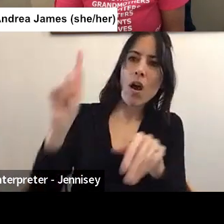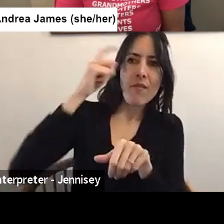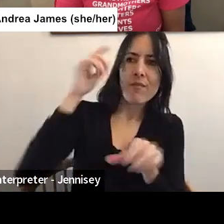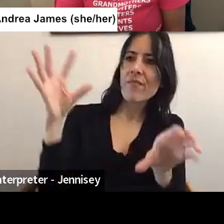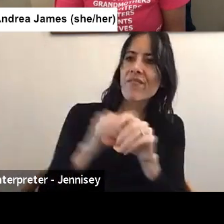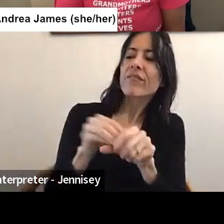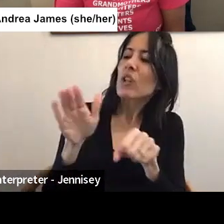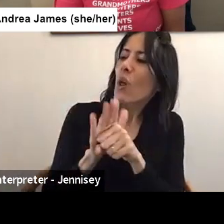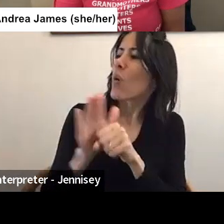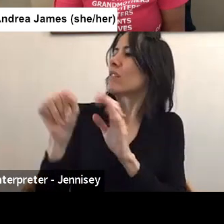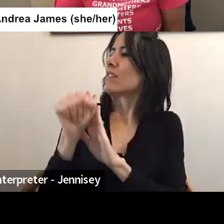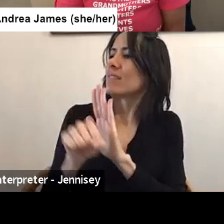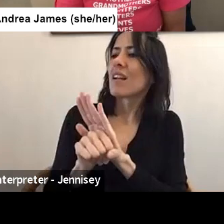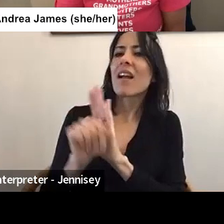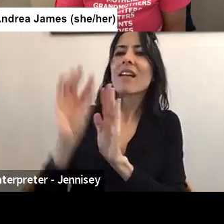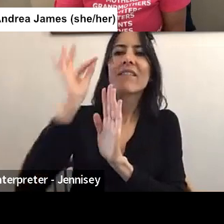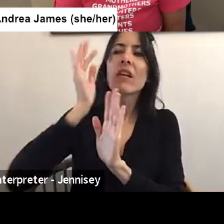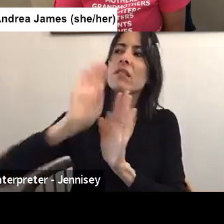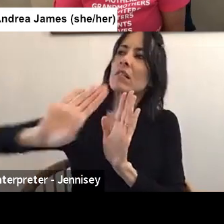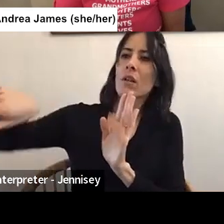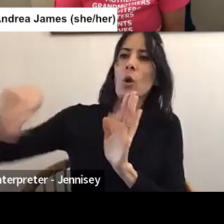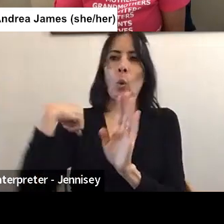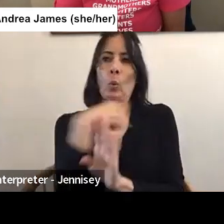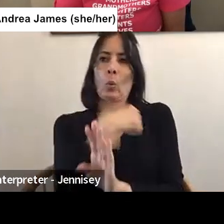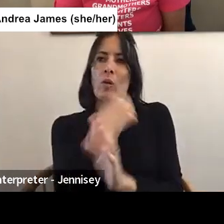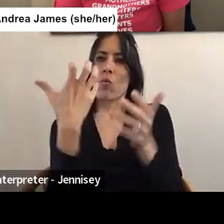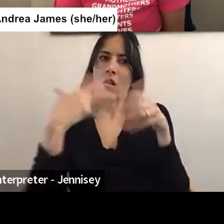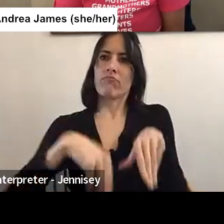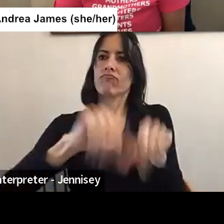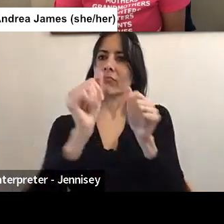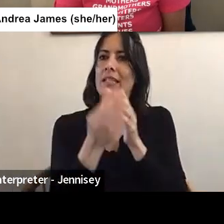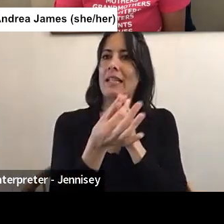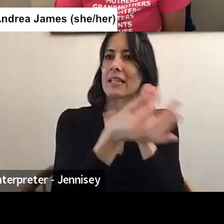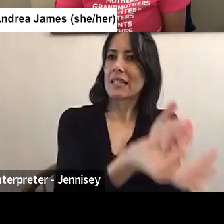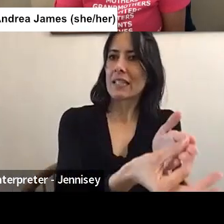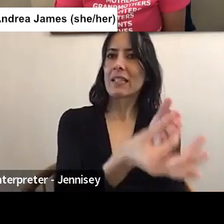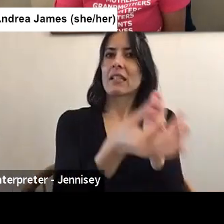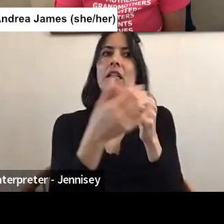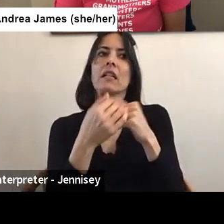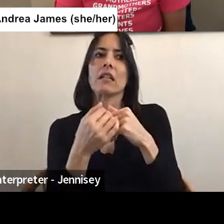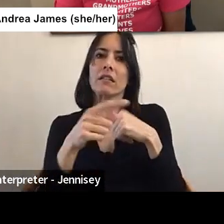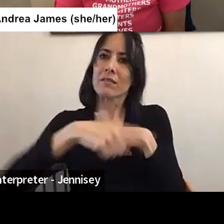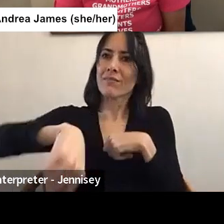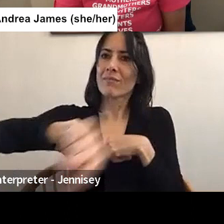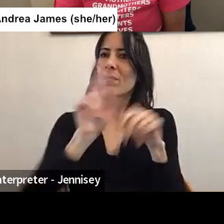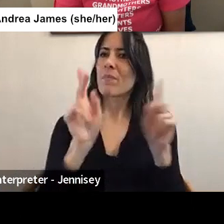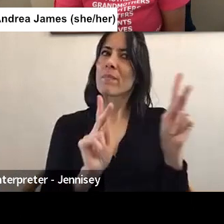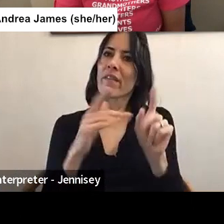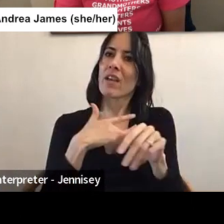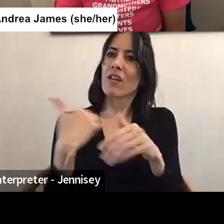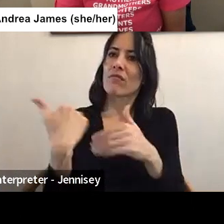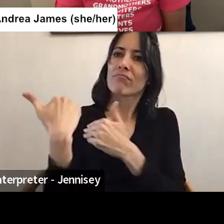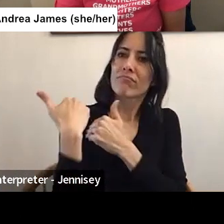we lead in our own neighborhoods through a people's assembly process to figure out how